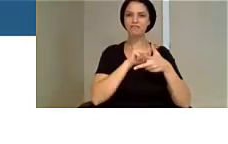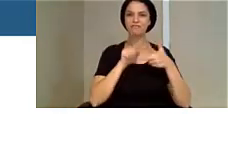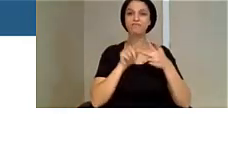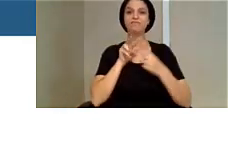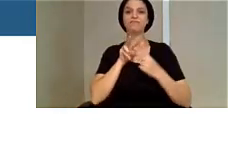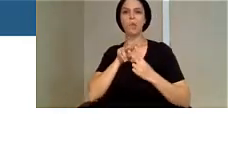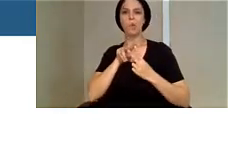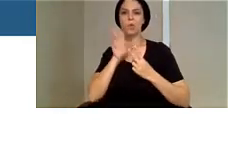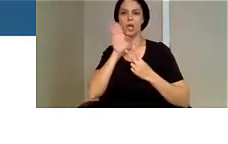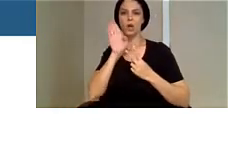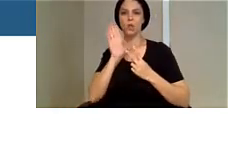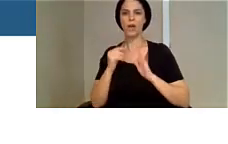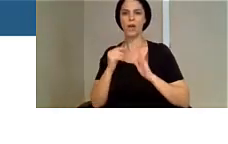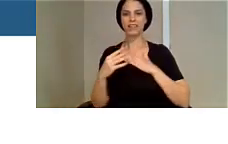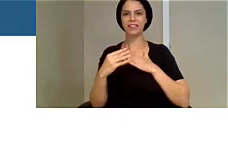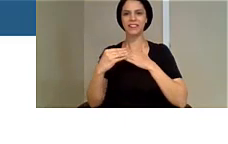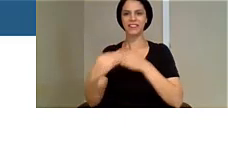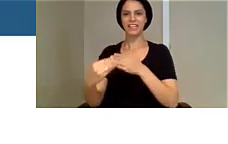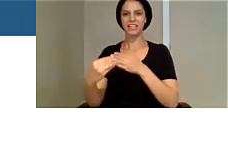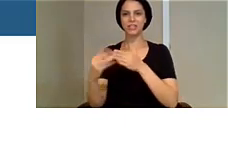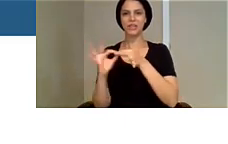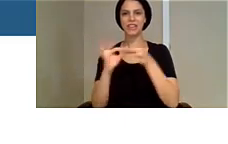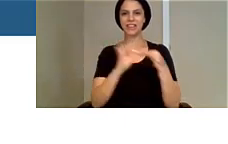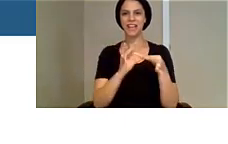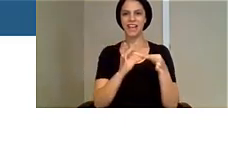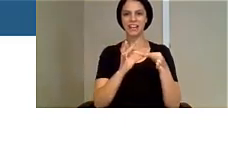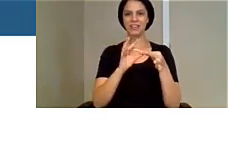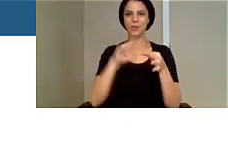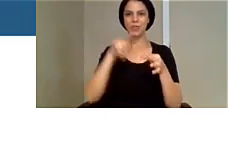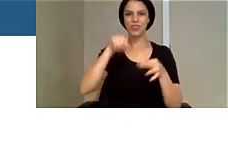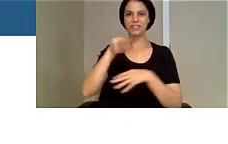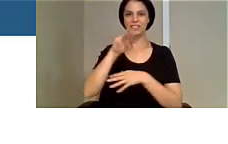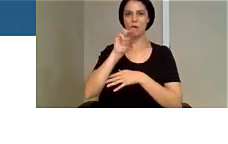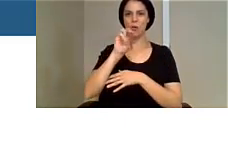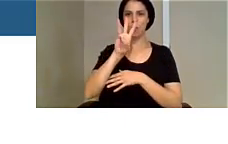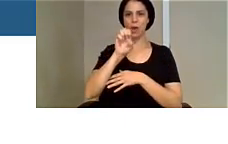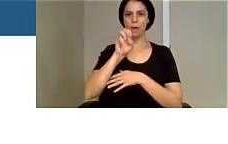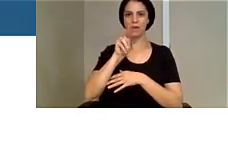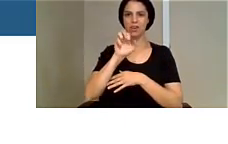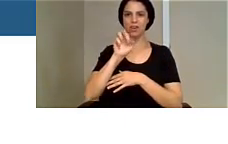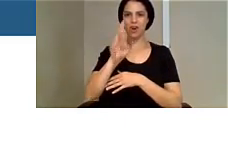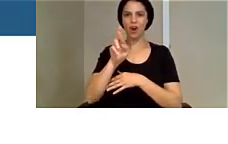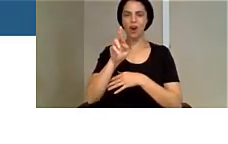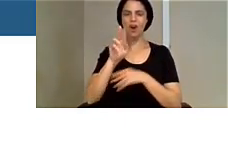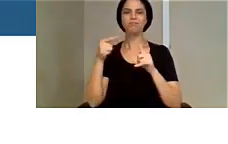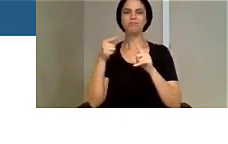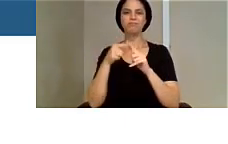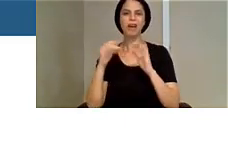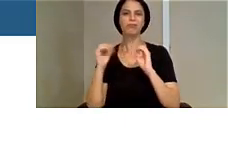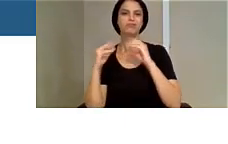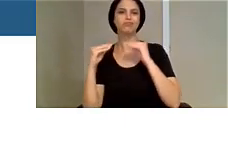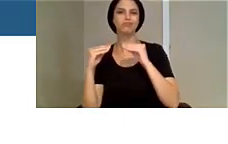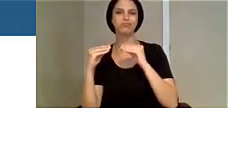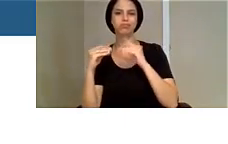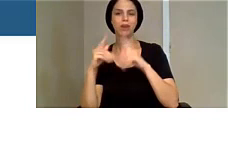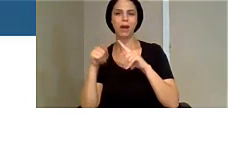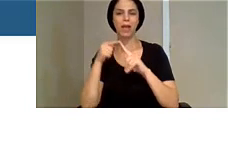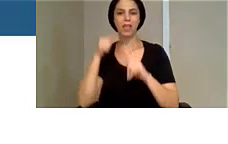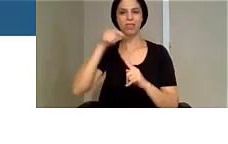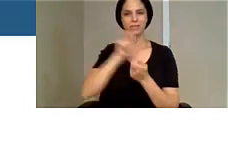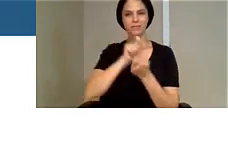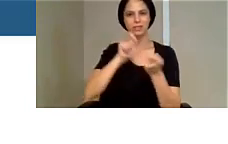going to lead you through this webinar for parents, all about myMCPS classroom assignments specifically. And this